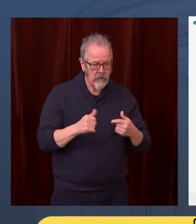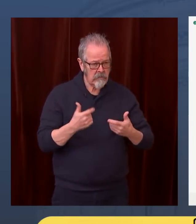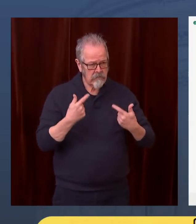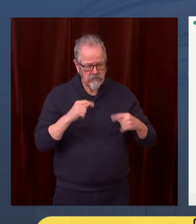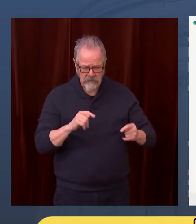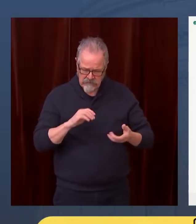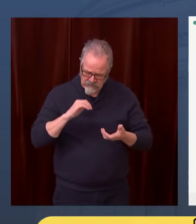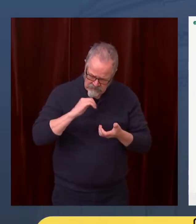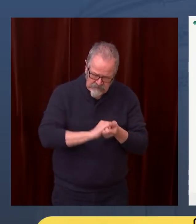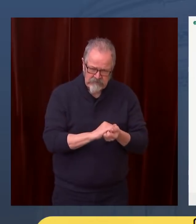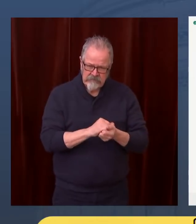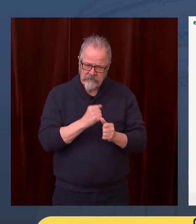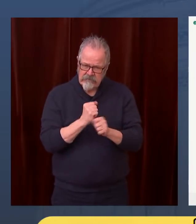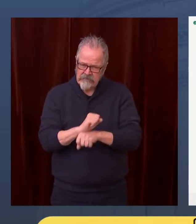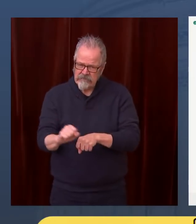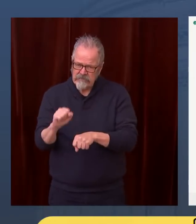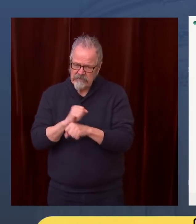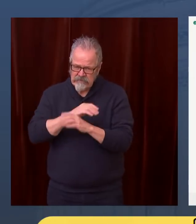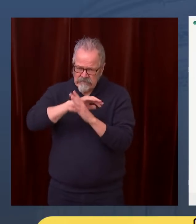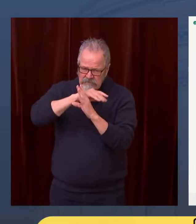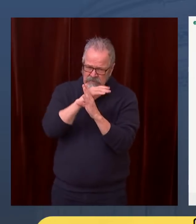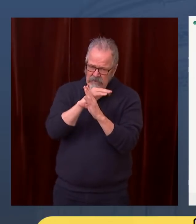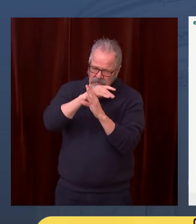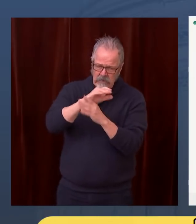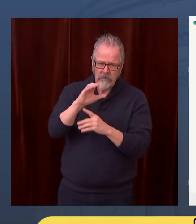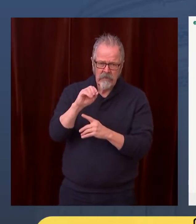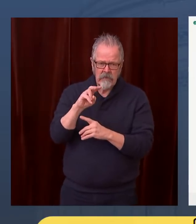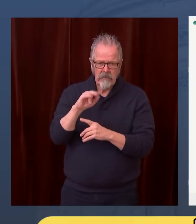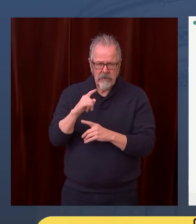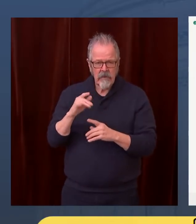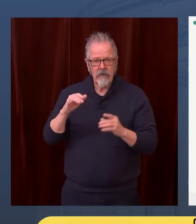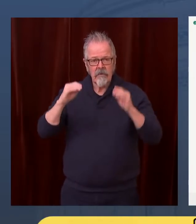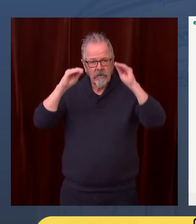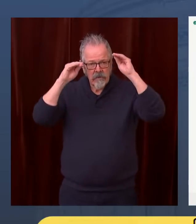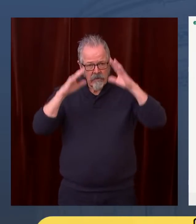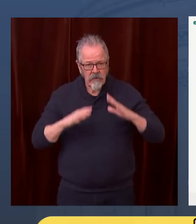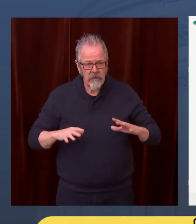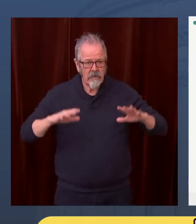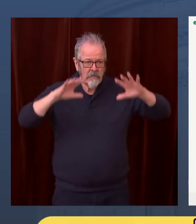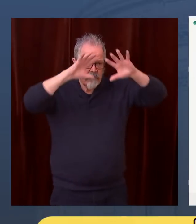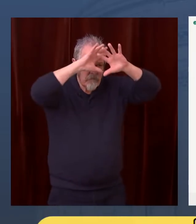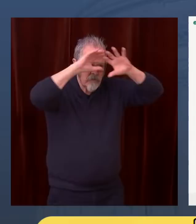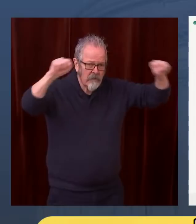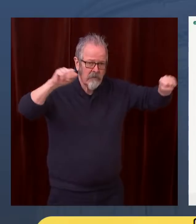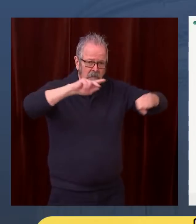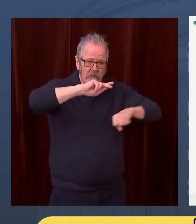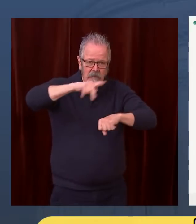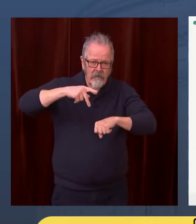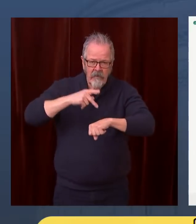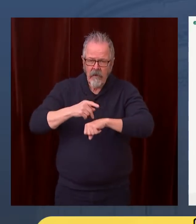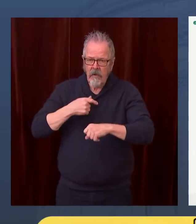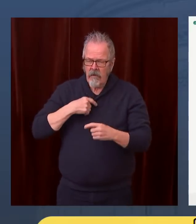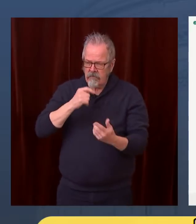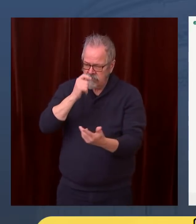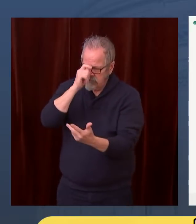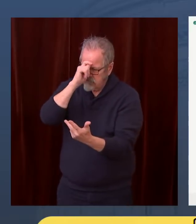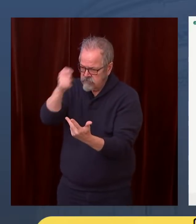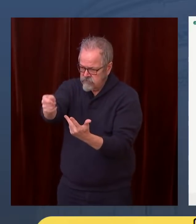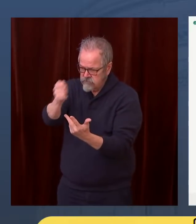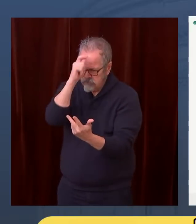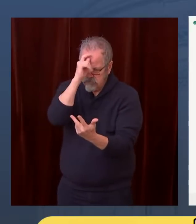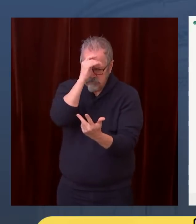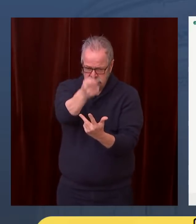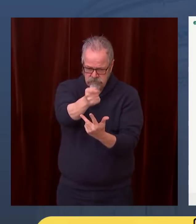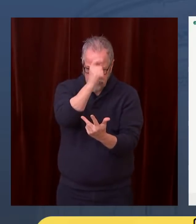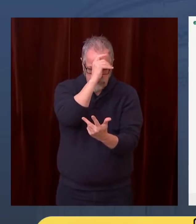to be the case going forward. To every teacher, student, superintendent, principal, school board member, thank you. These are tough moments,